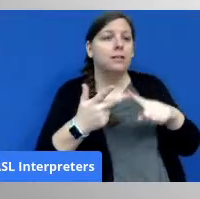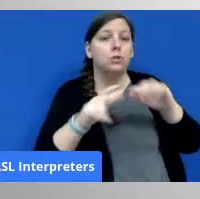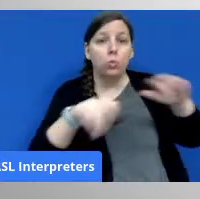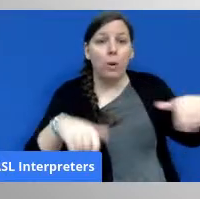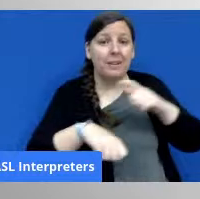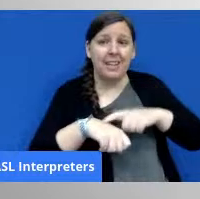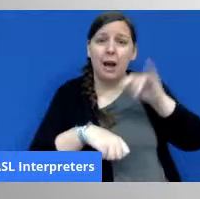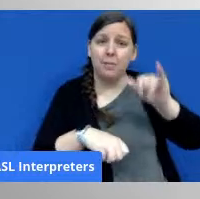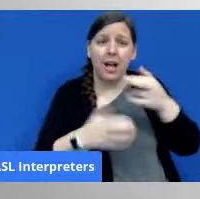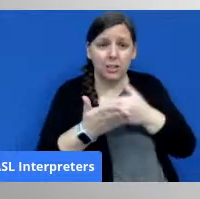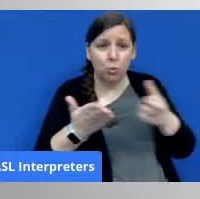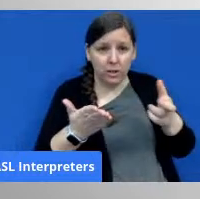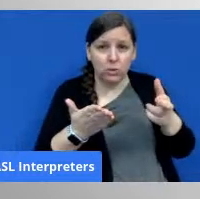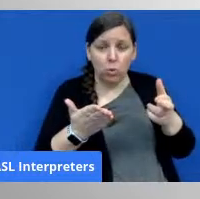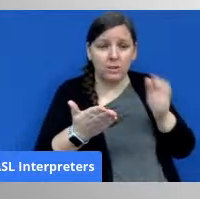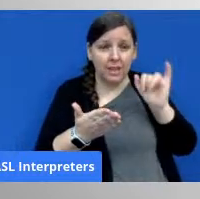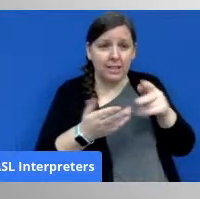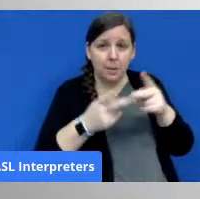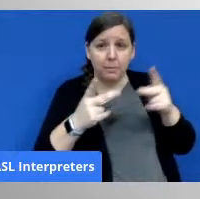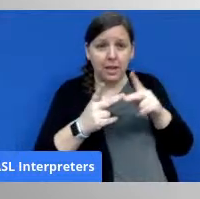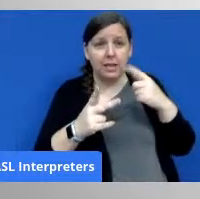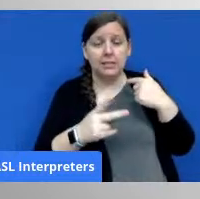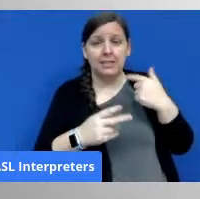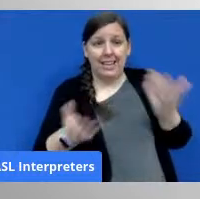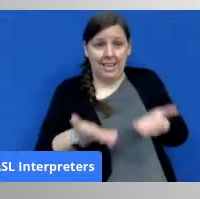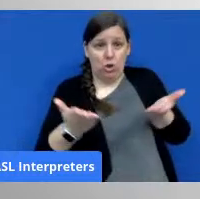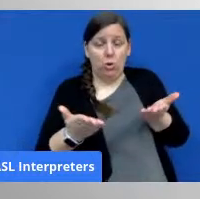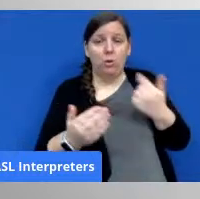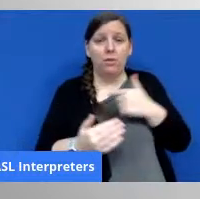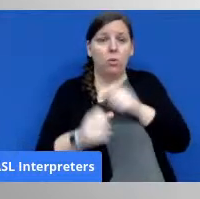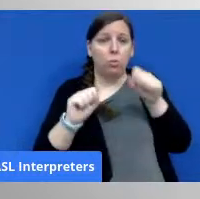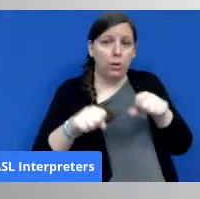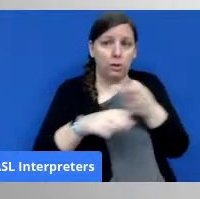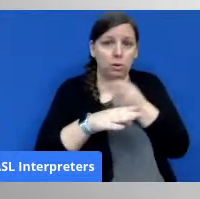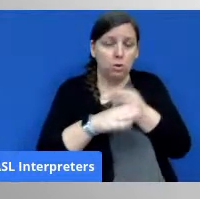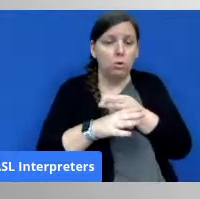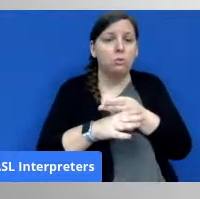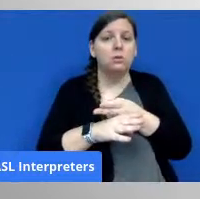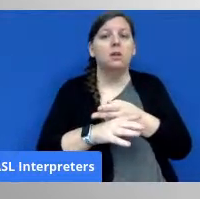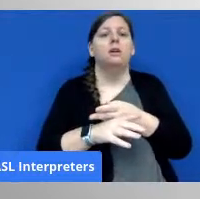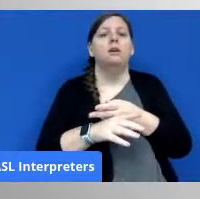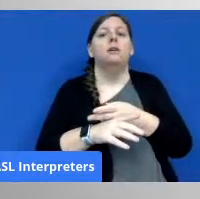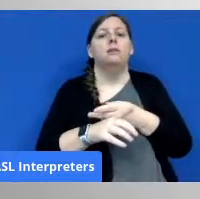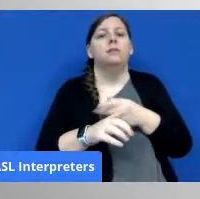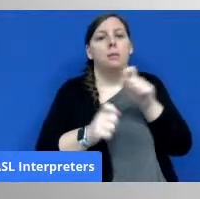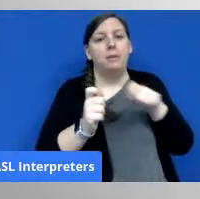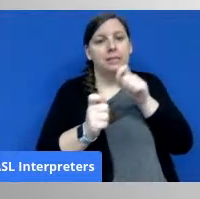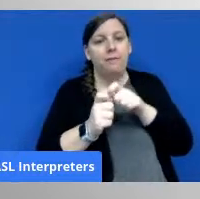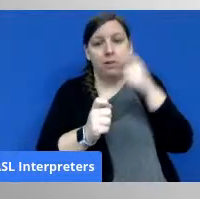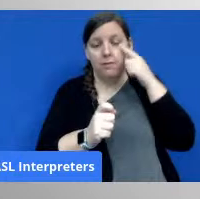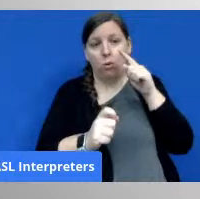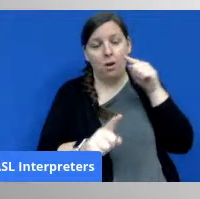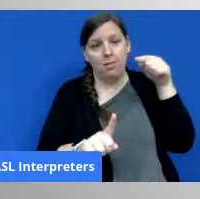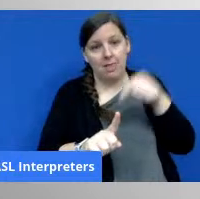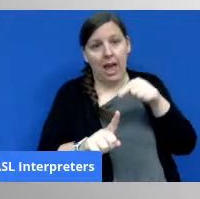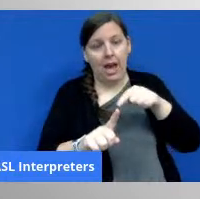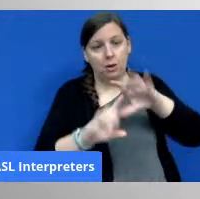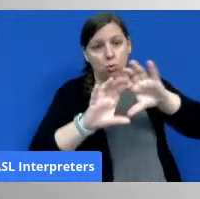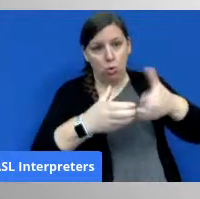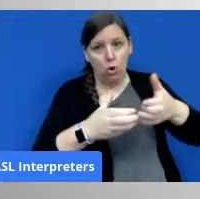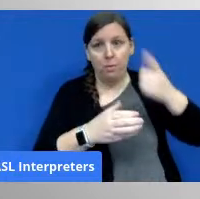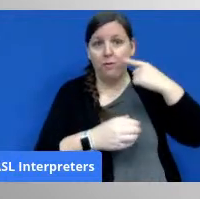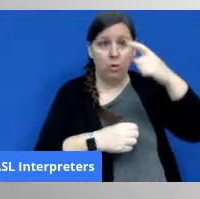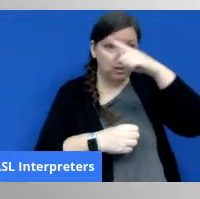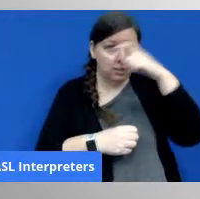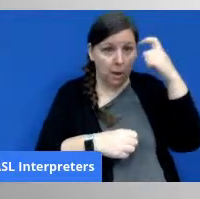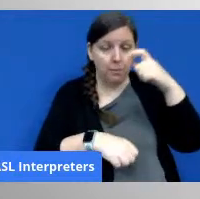facility here in Athens Clarke County that we could really utilize to target that population, especially for summertime activities. I mean, one of